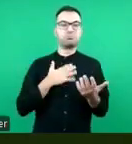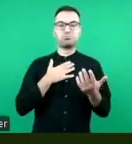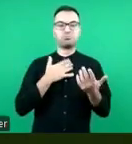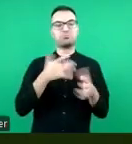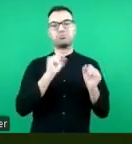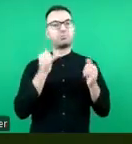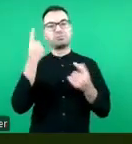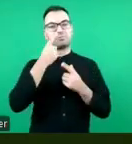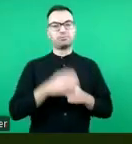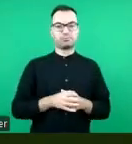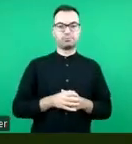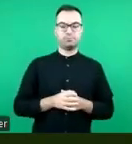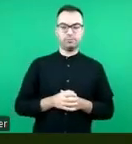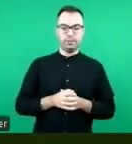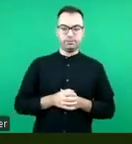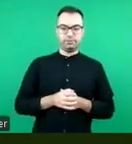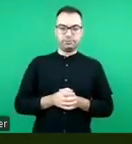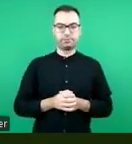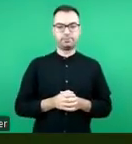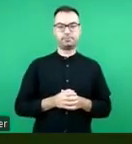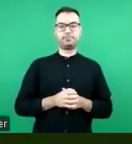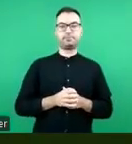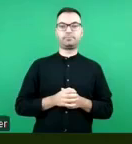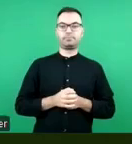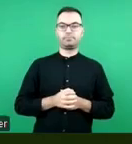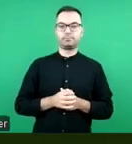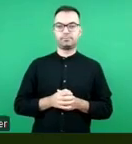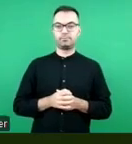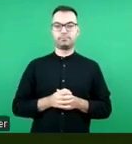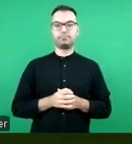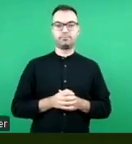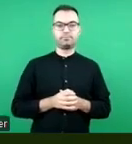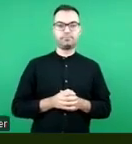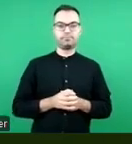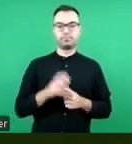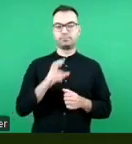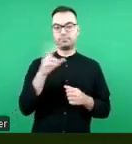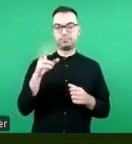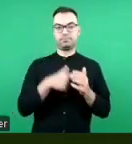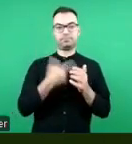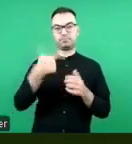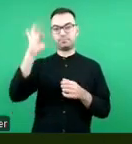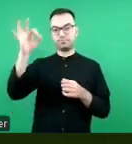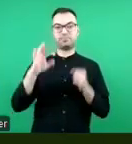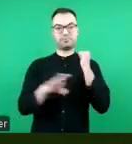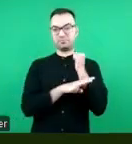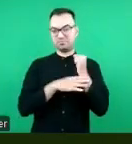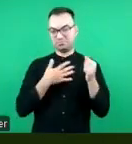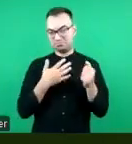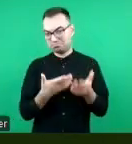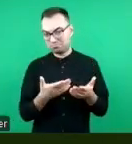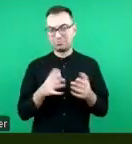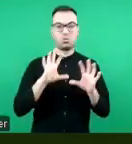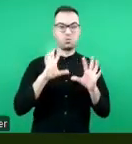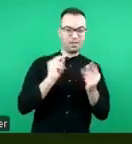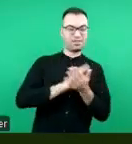feel, where would your personal perceived well-being be highest? Is it like 100% trees, nice